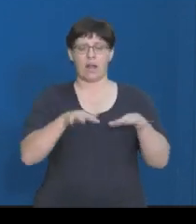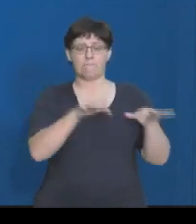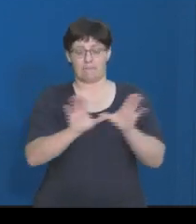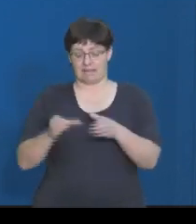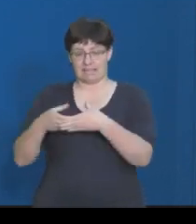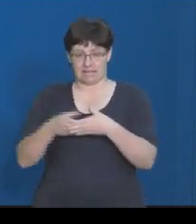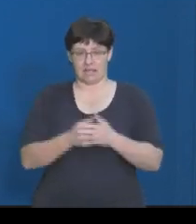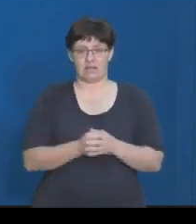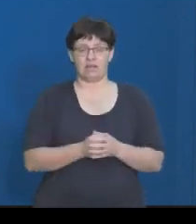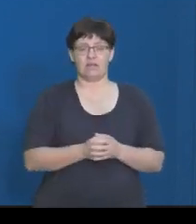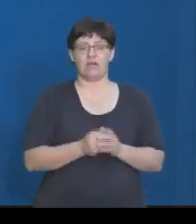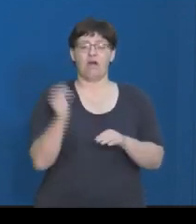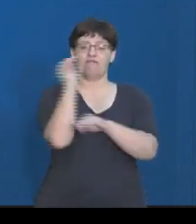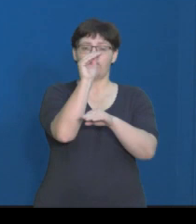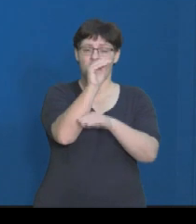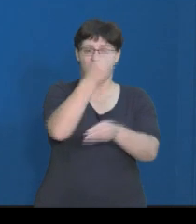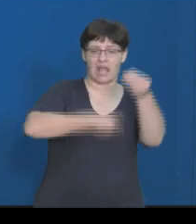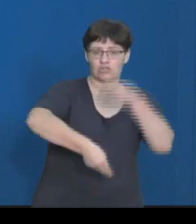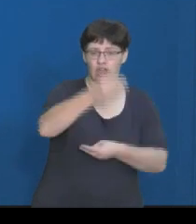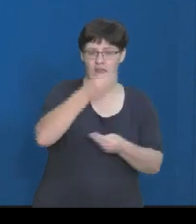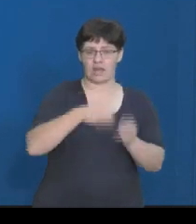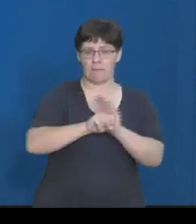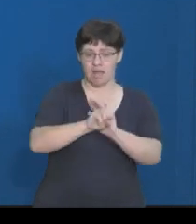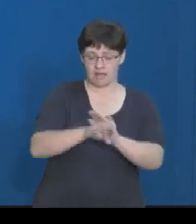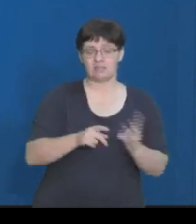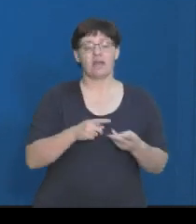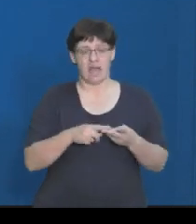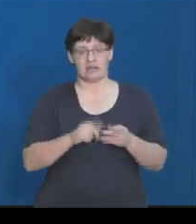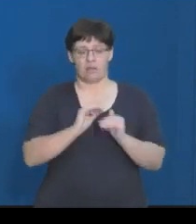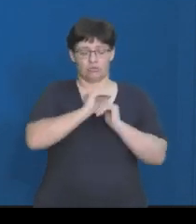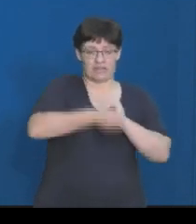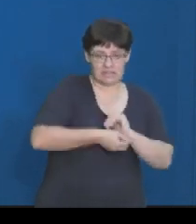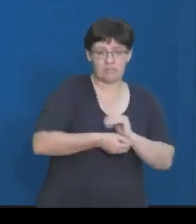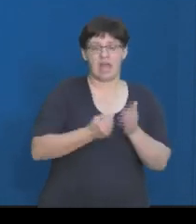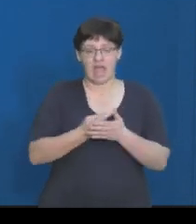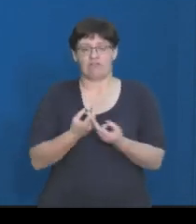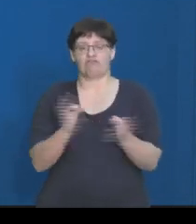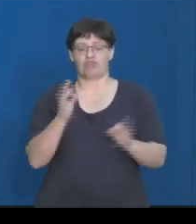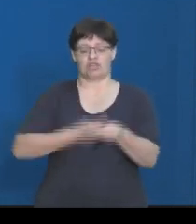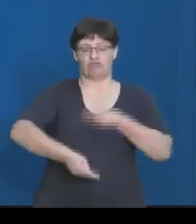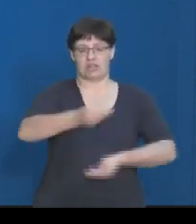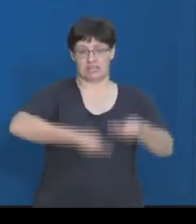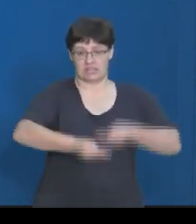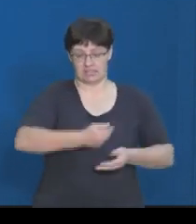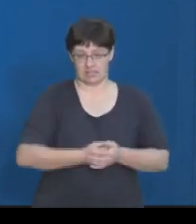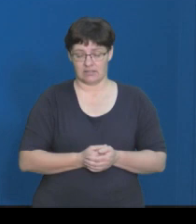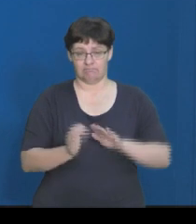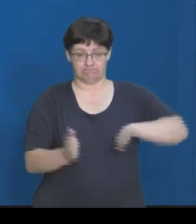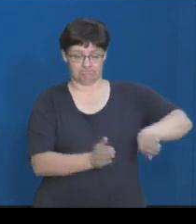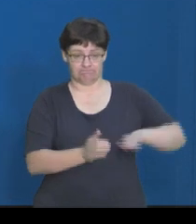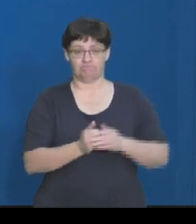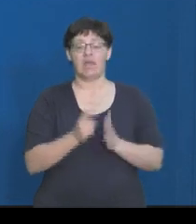sector, we have got foreign exchange markets, and then we've got protectionism and free trade. Right, and then